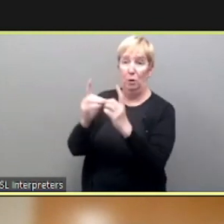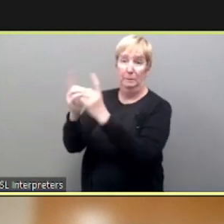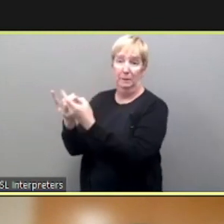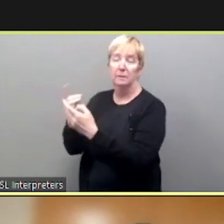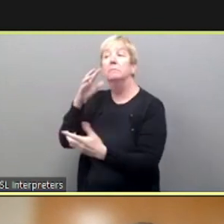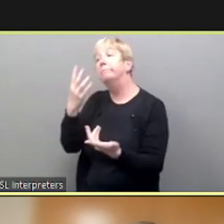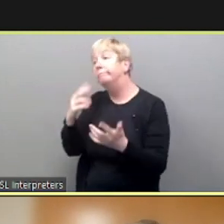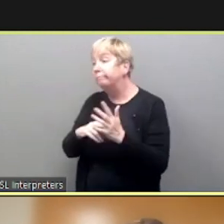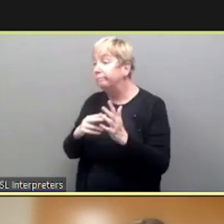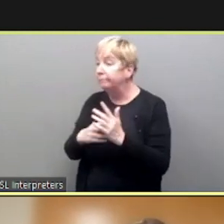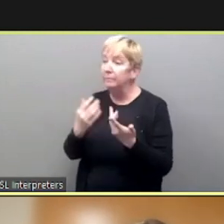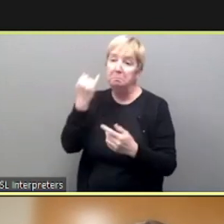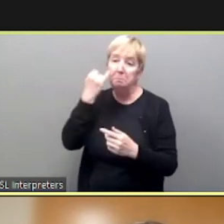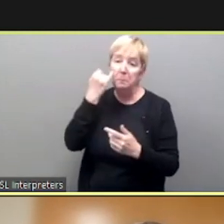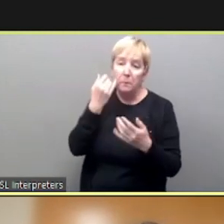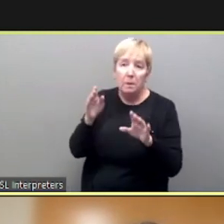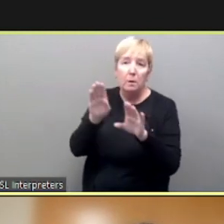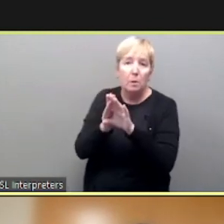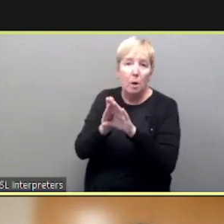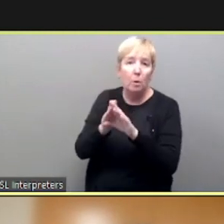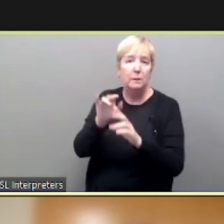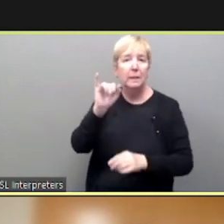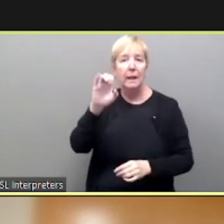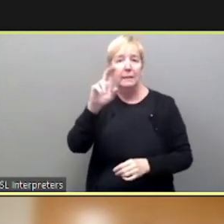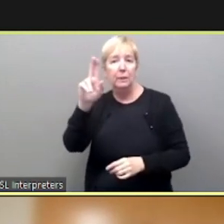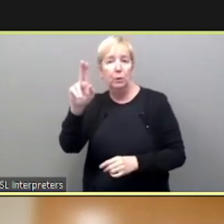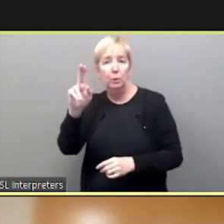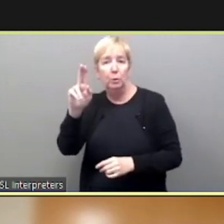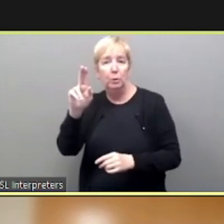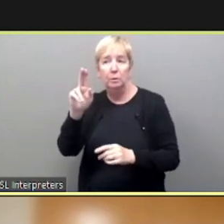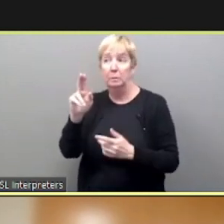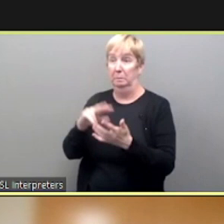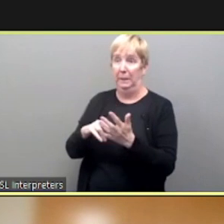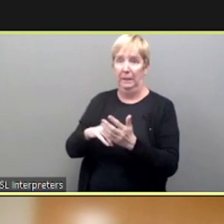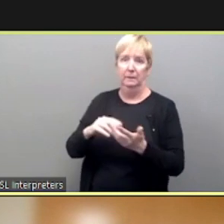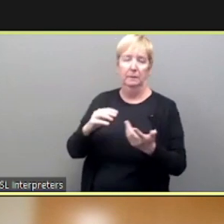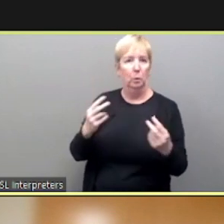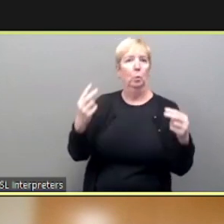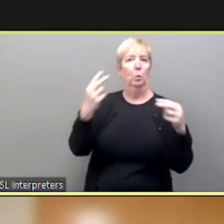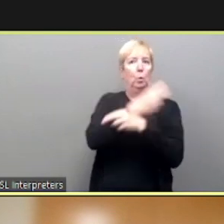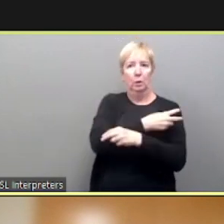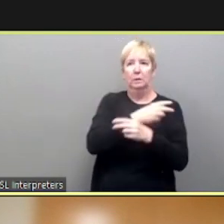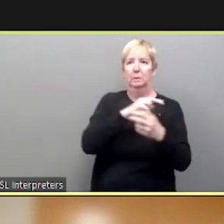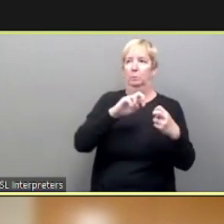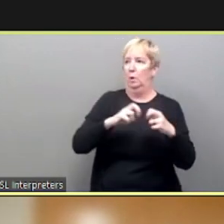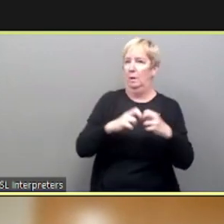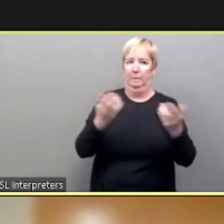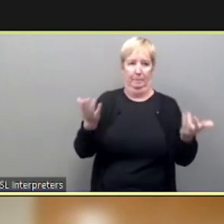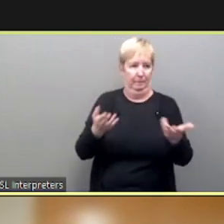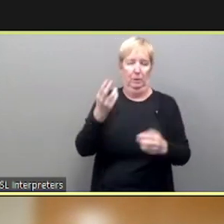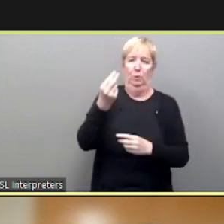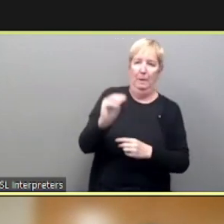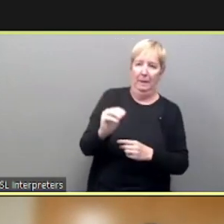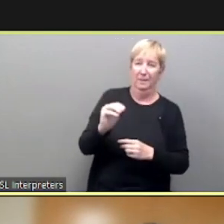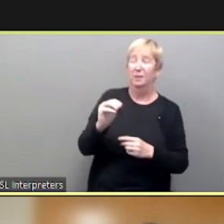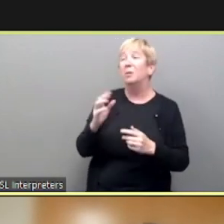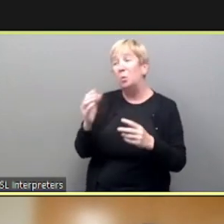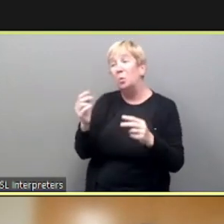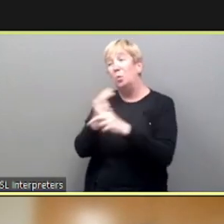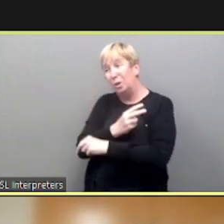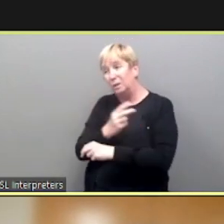further exacerbates the overall capacity and compromises care, especially to those in rural New